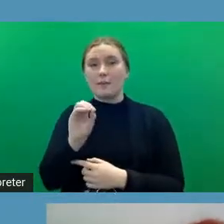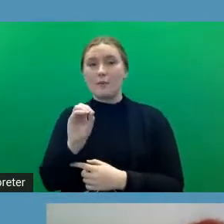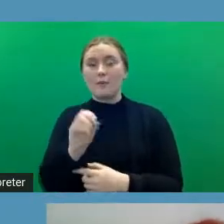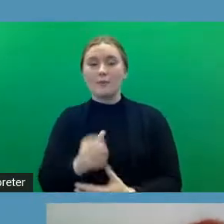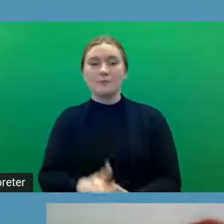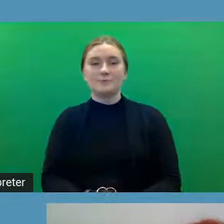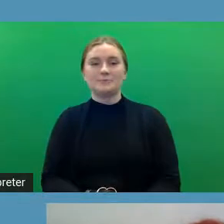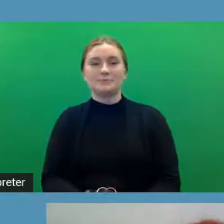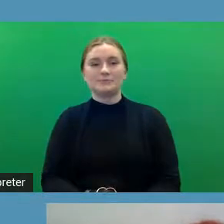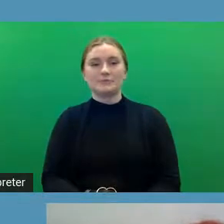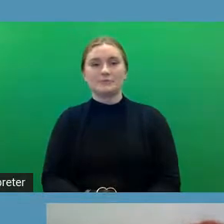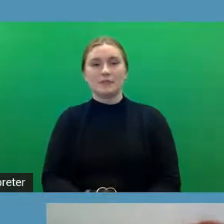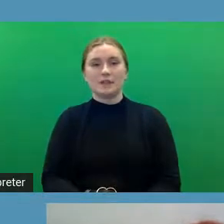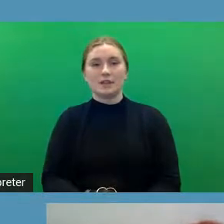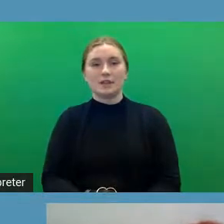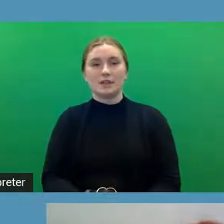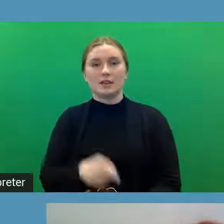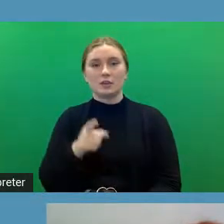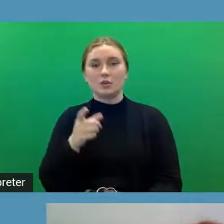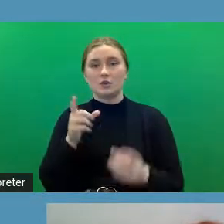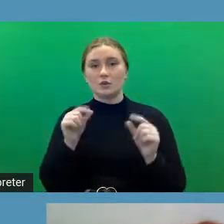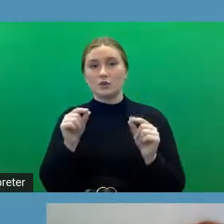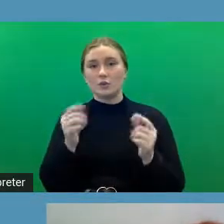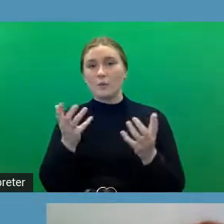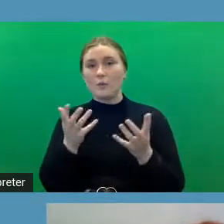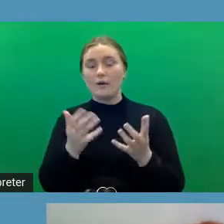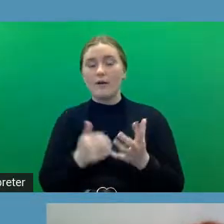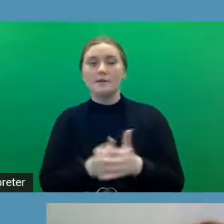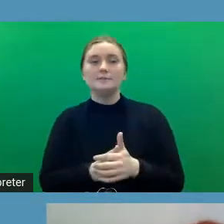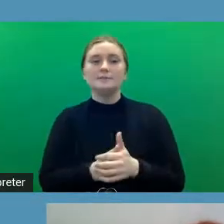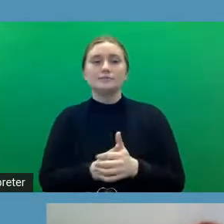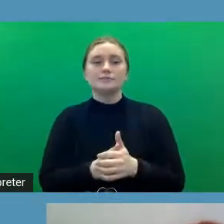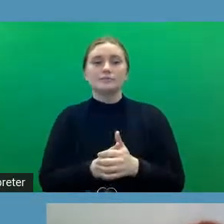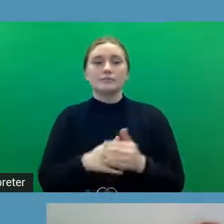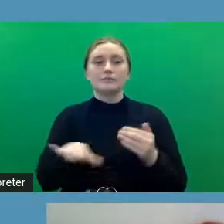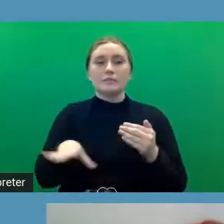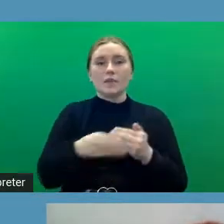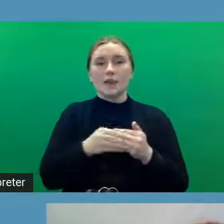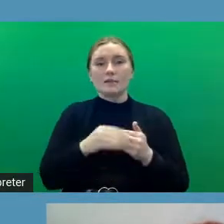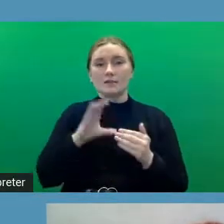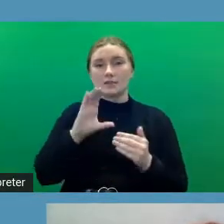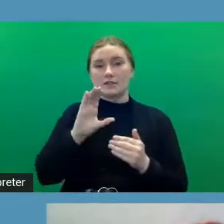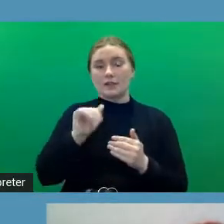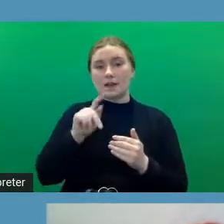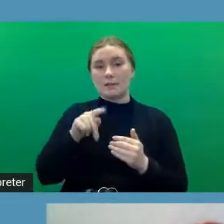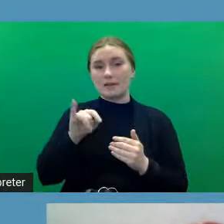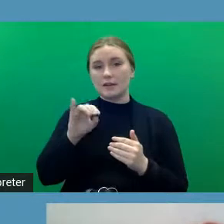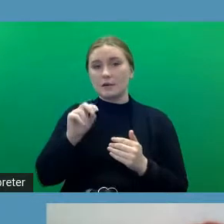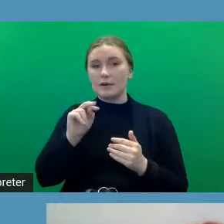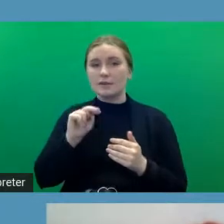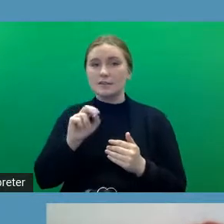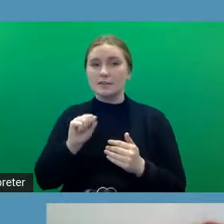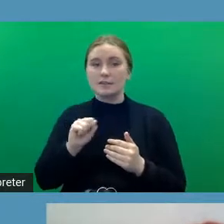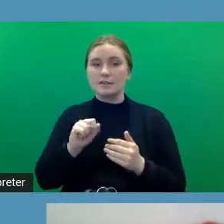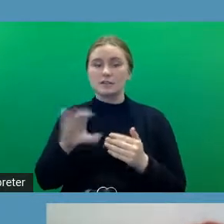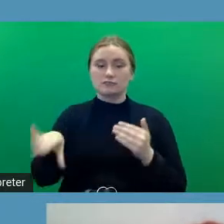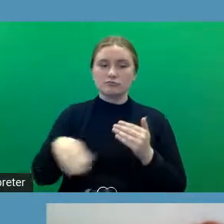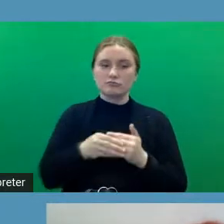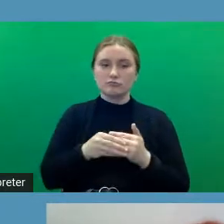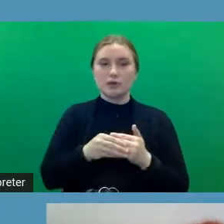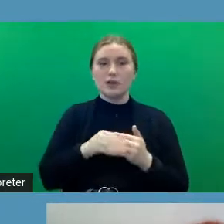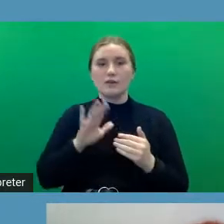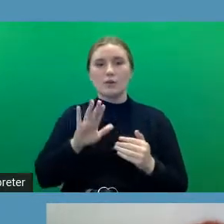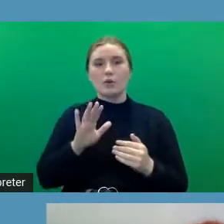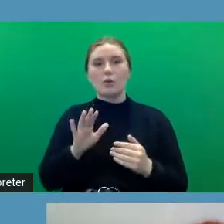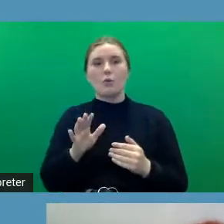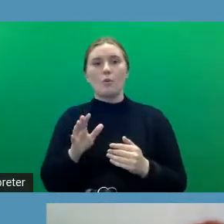what you can do in YouTube is add captions to existing videos. Yes. You can go in and edit those automated captions